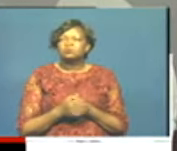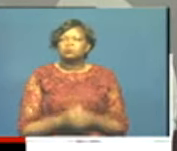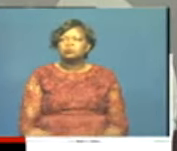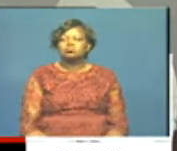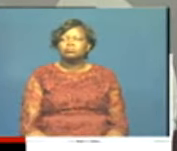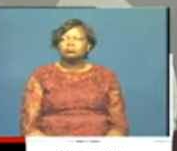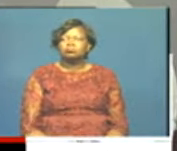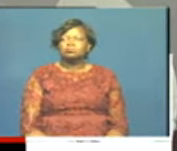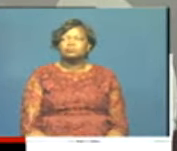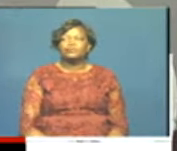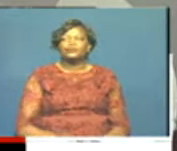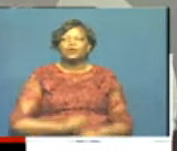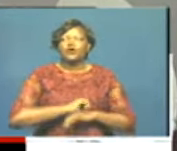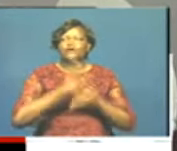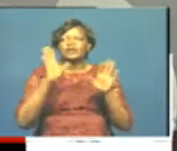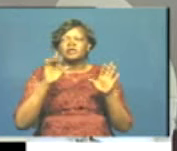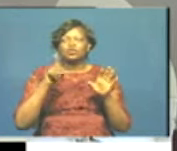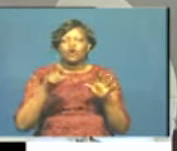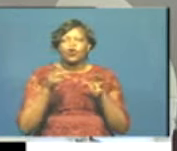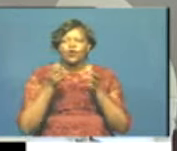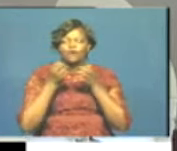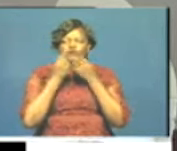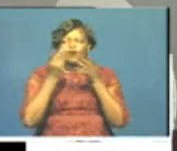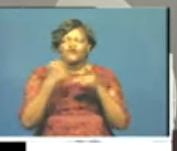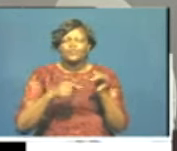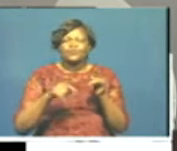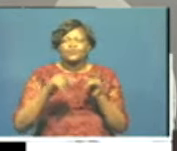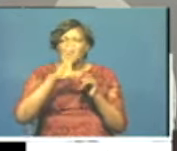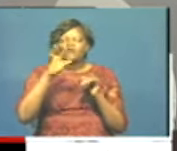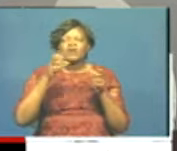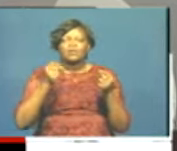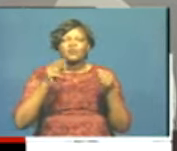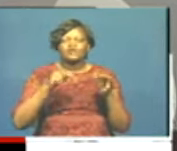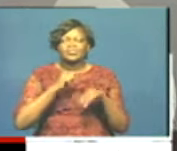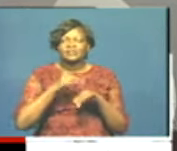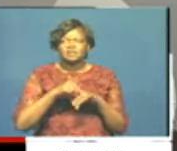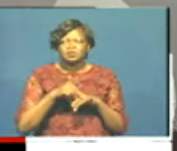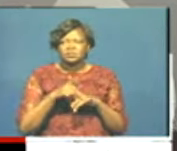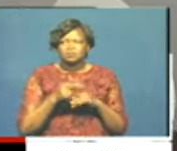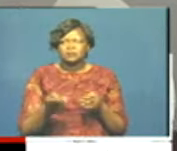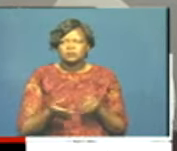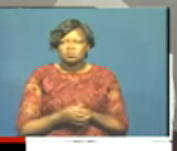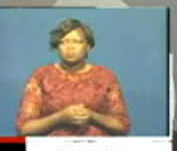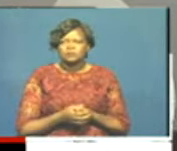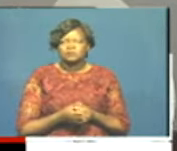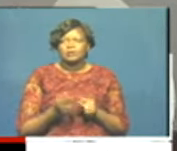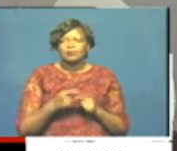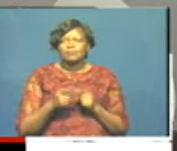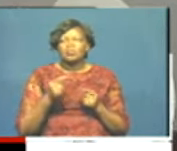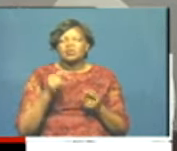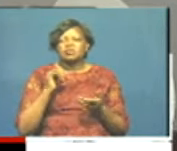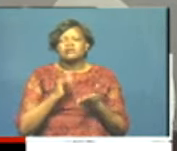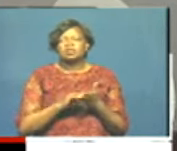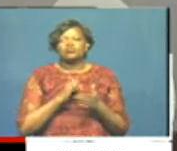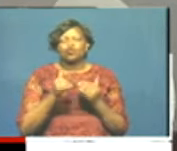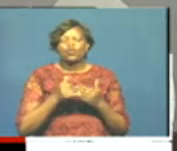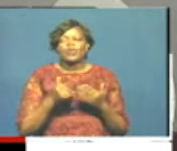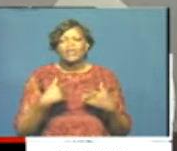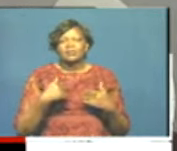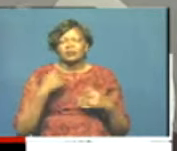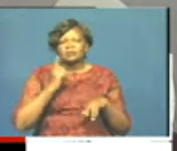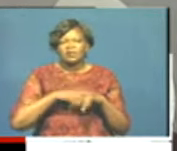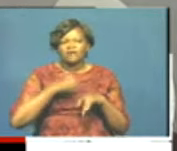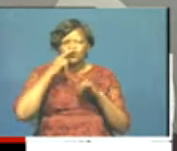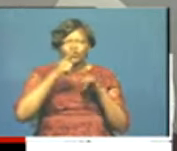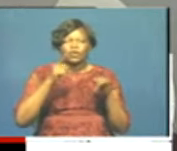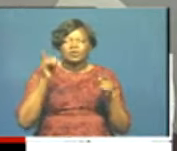Well, obviously that was an update there from the Africa Cup of Nations. We did things the other way around, but that's all we had time for you on the day